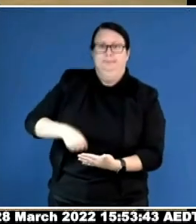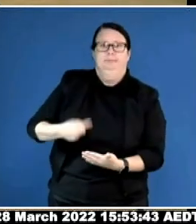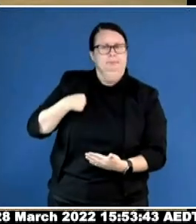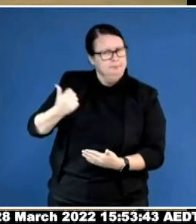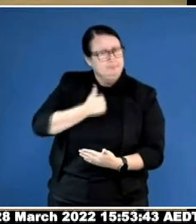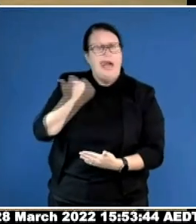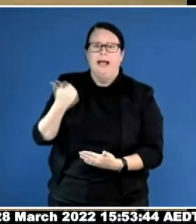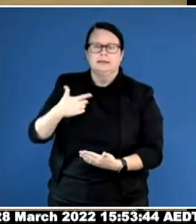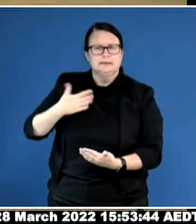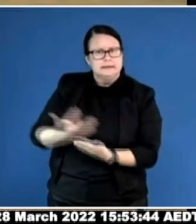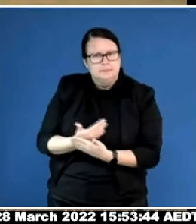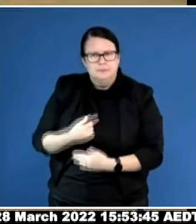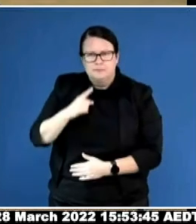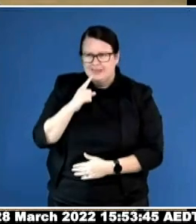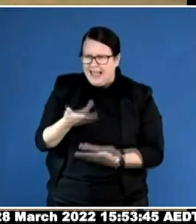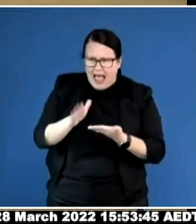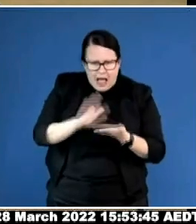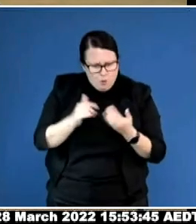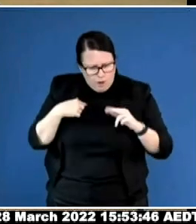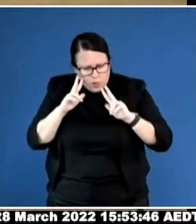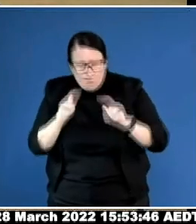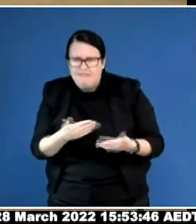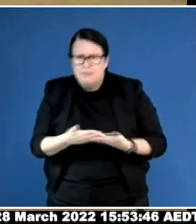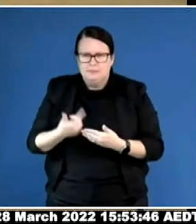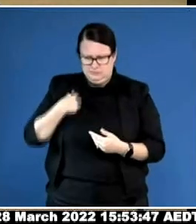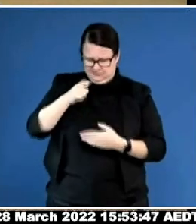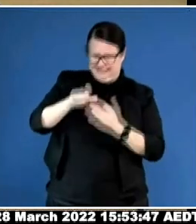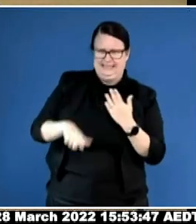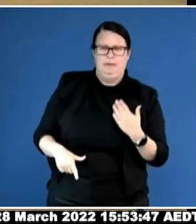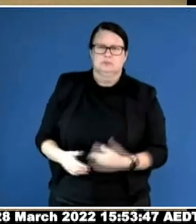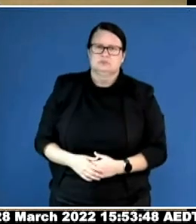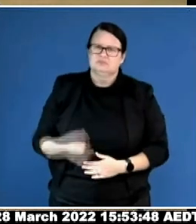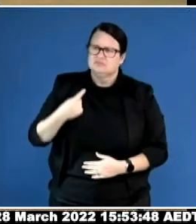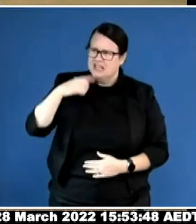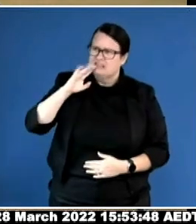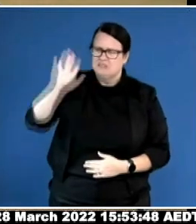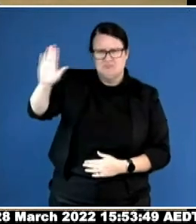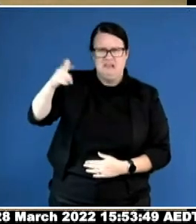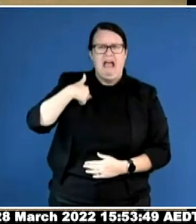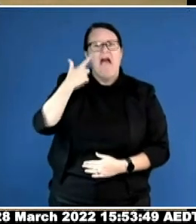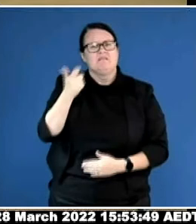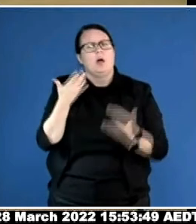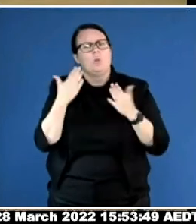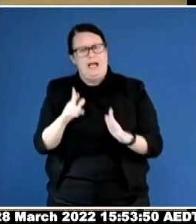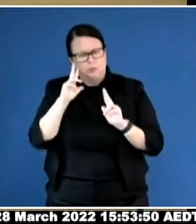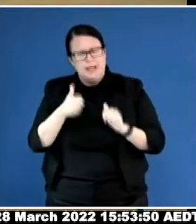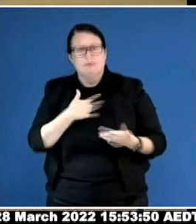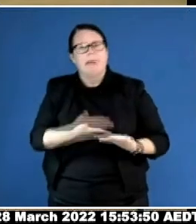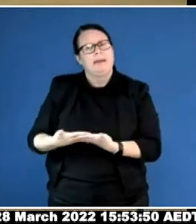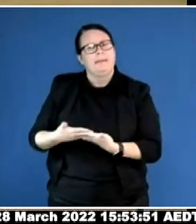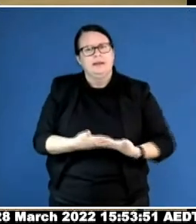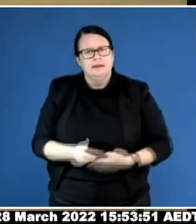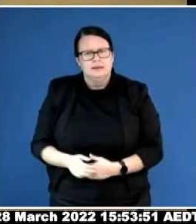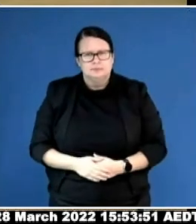baby. They asked me, how was I going to care for it with my disability? And I told them, there will be a way.